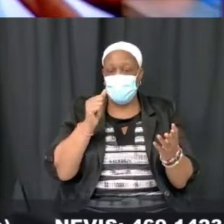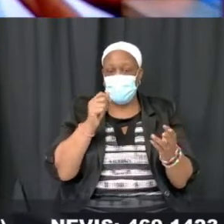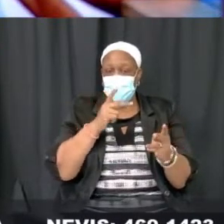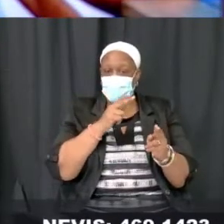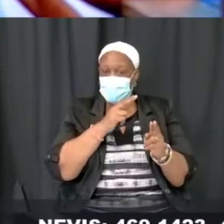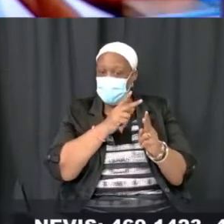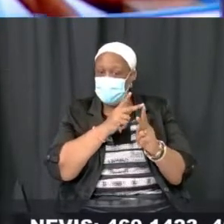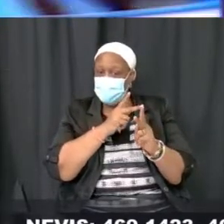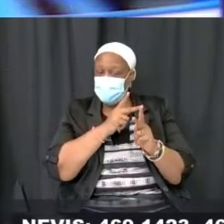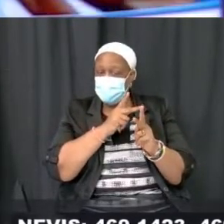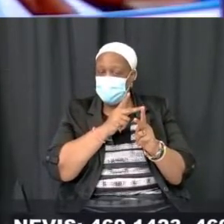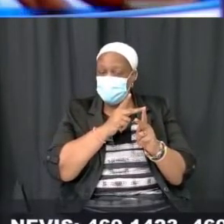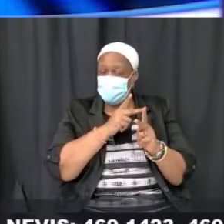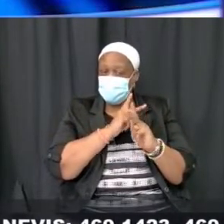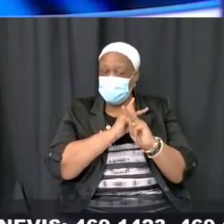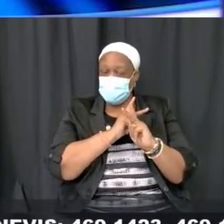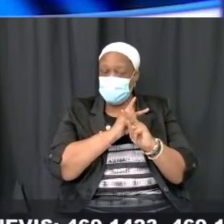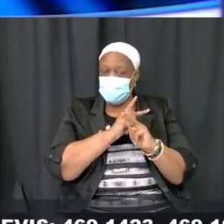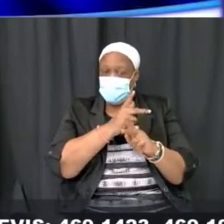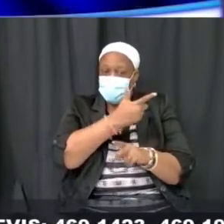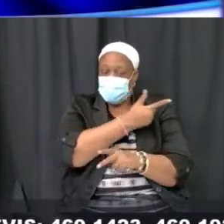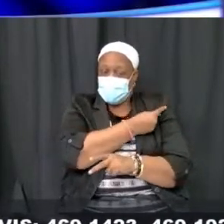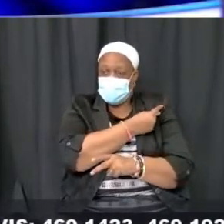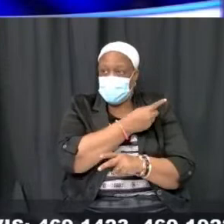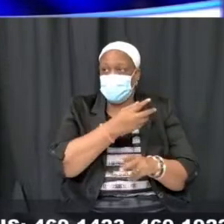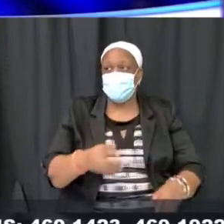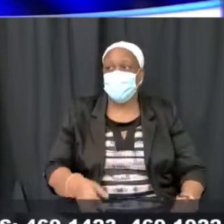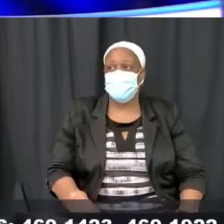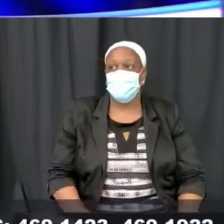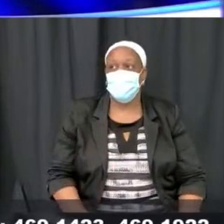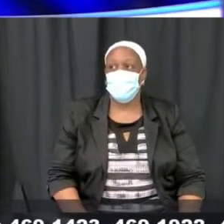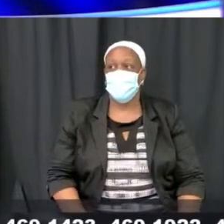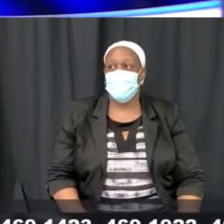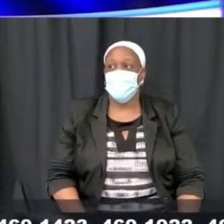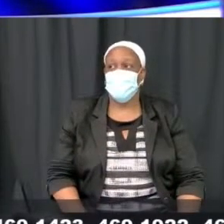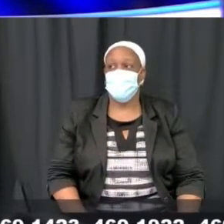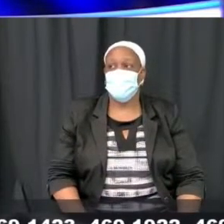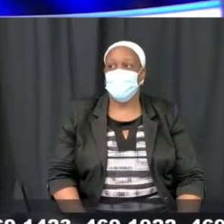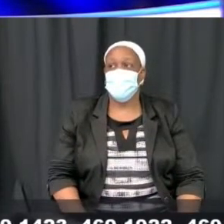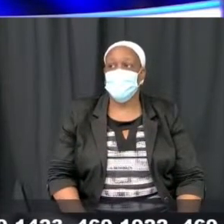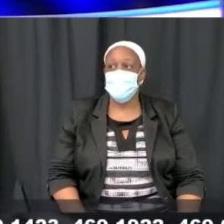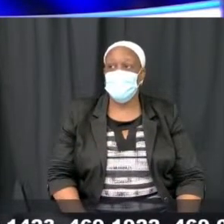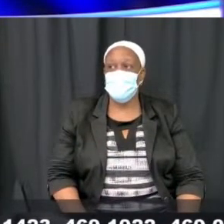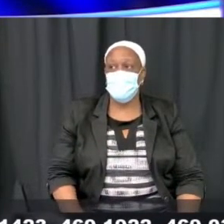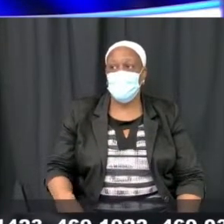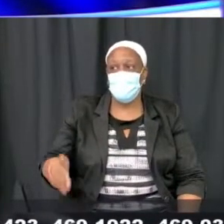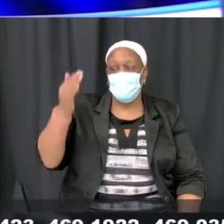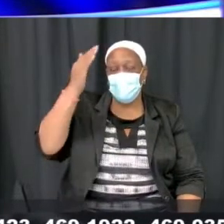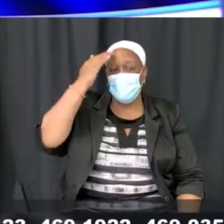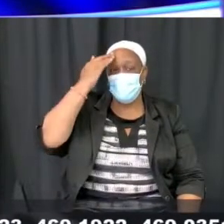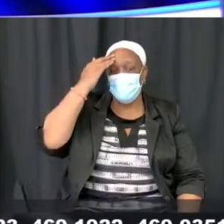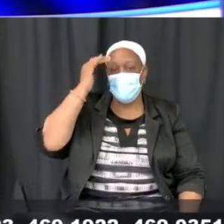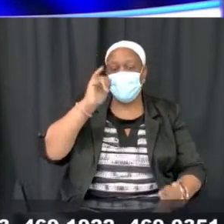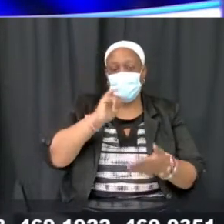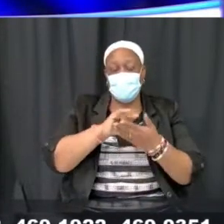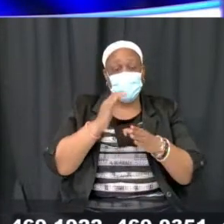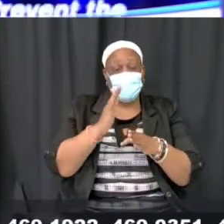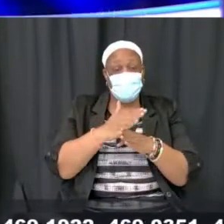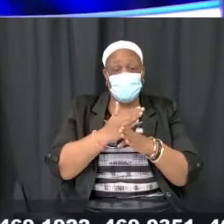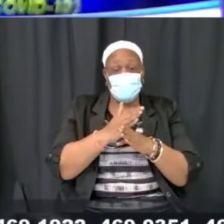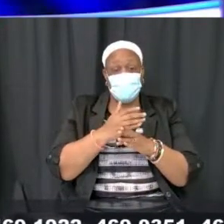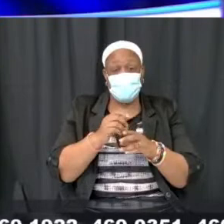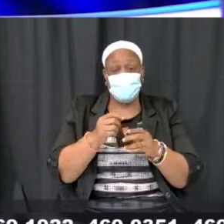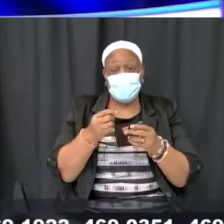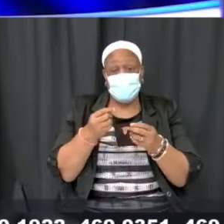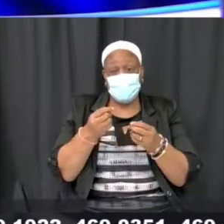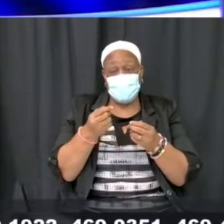We know that the Lambda variant is more transmissible, and any virus that is more transmissible,